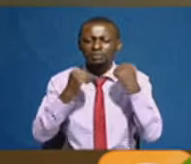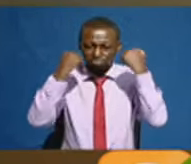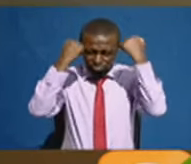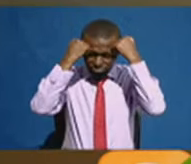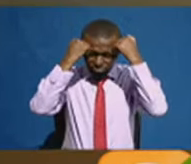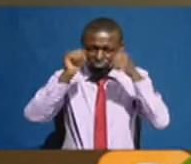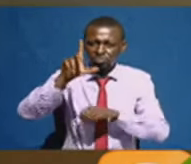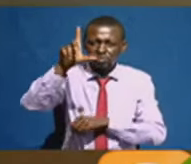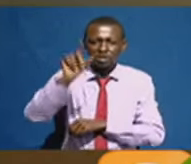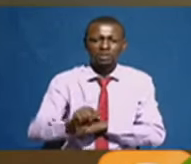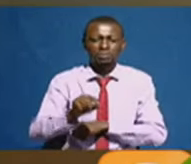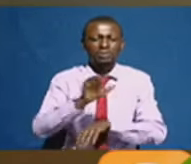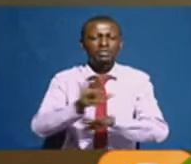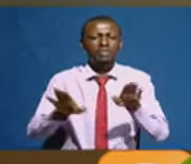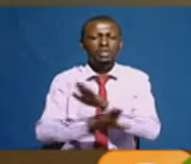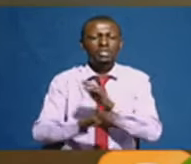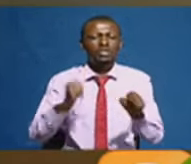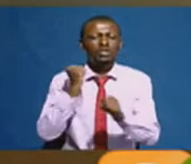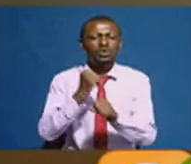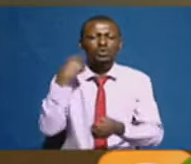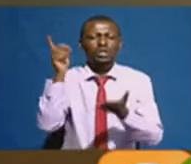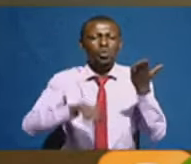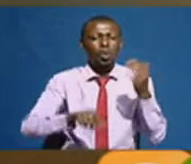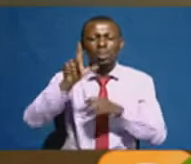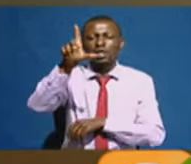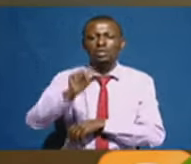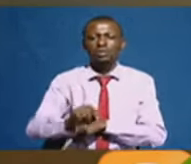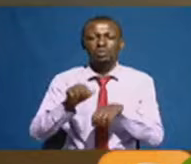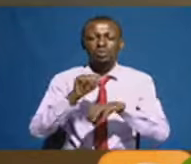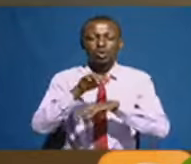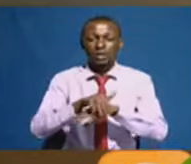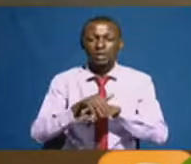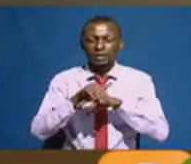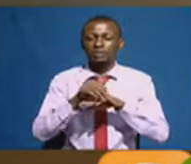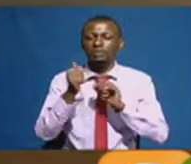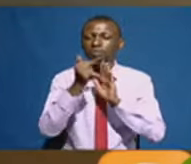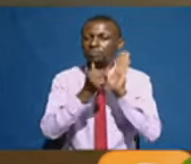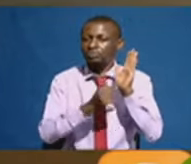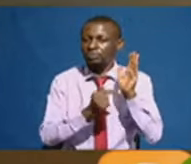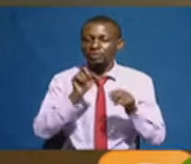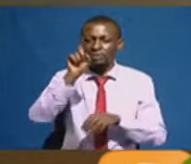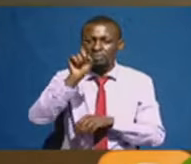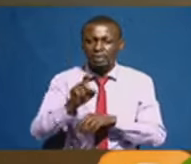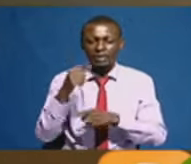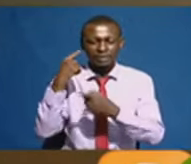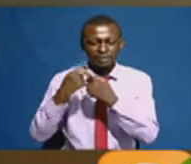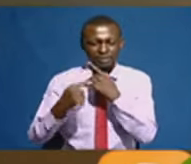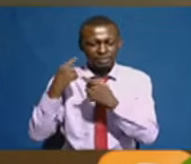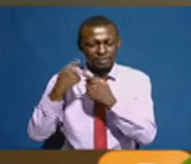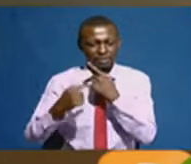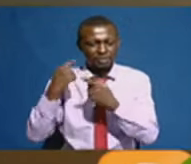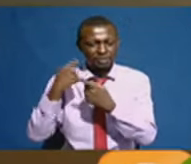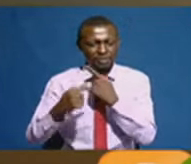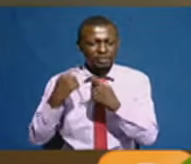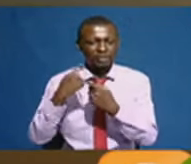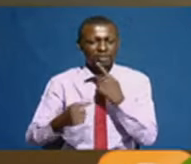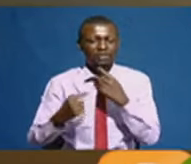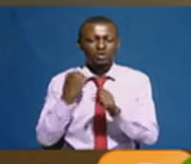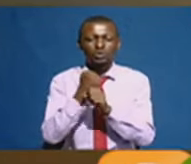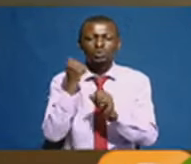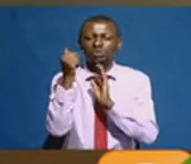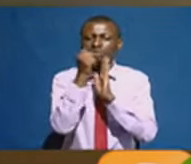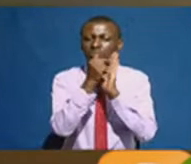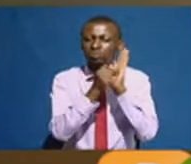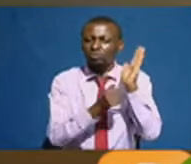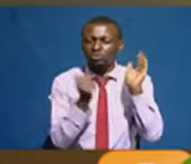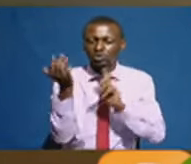unadunisha everything that they've done. Because for you to be able to get to that point, you must have petered. Miaka yoyote. Yeah? All those things that you've done to get to that